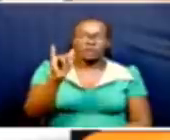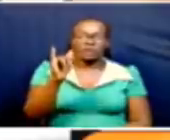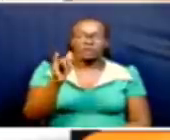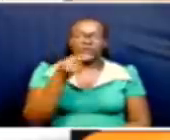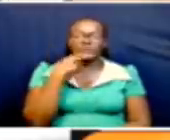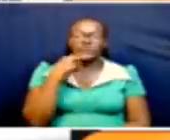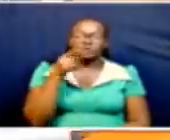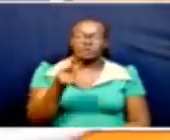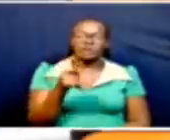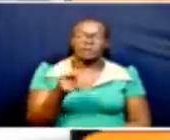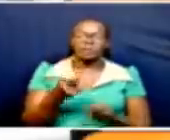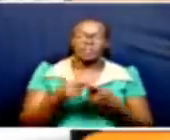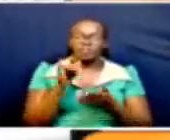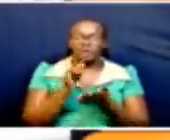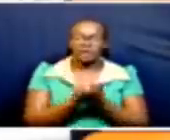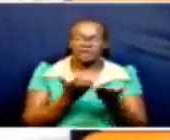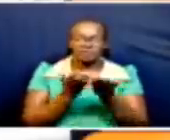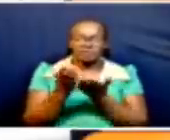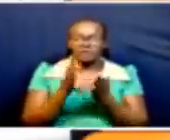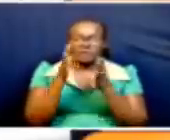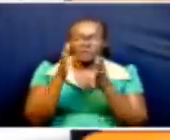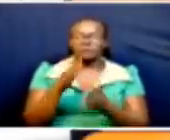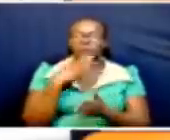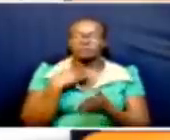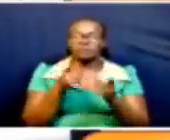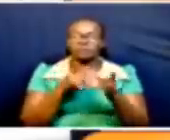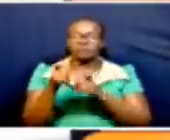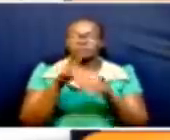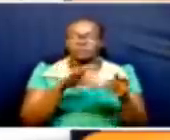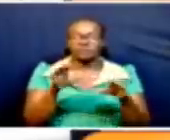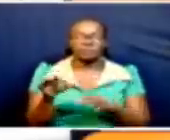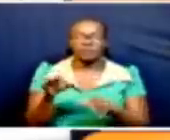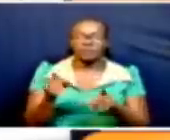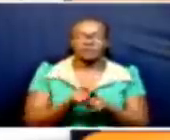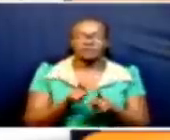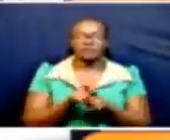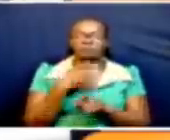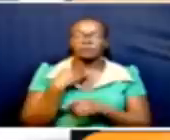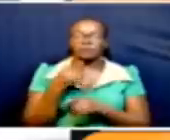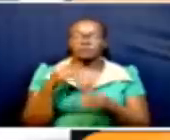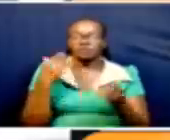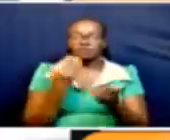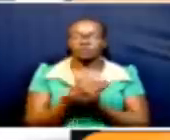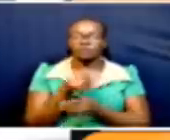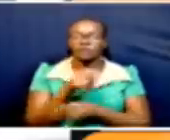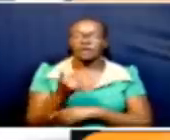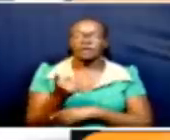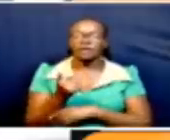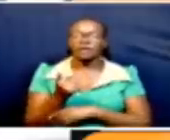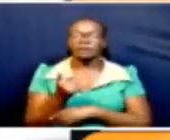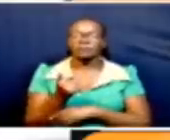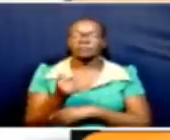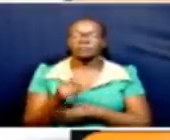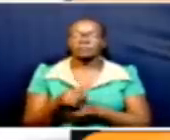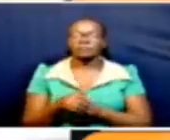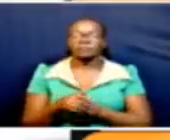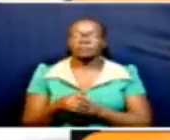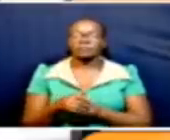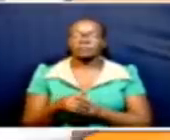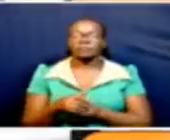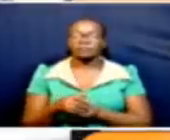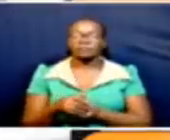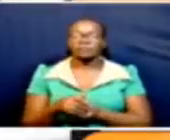it's business. It's somebody who wants to control the market. Yes. And he wants to finish the others. And you can see the culture in Kenya. When you talk